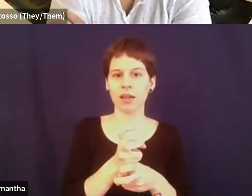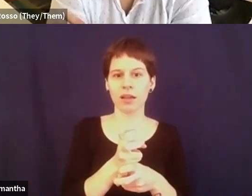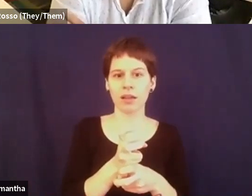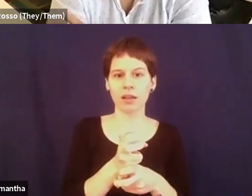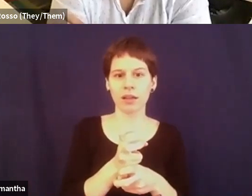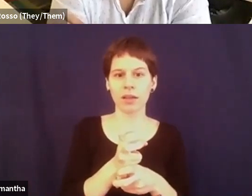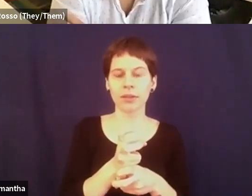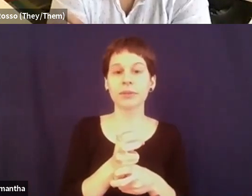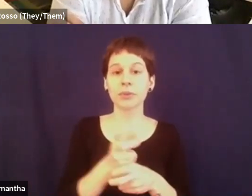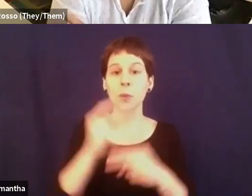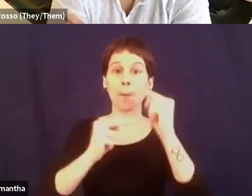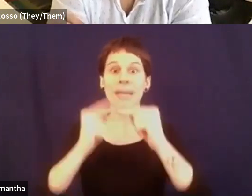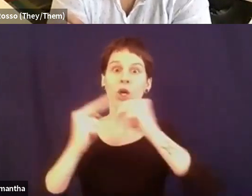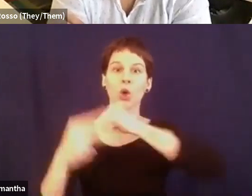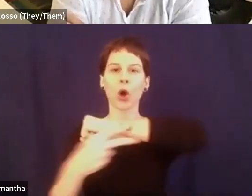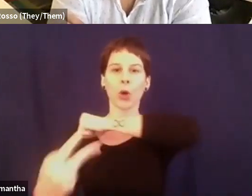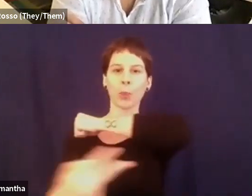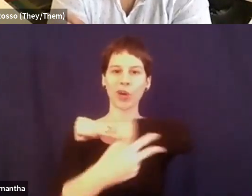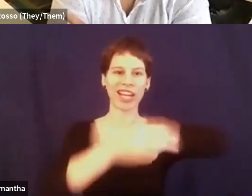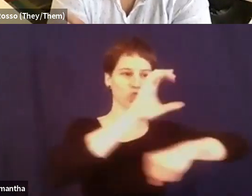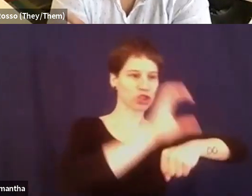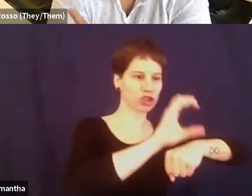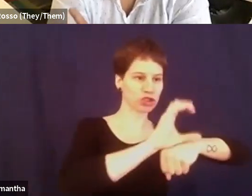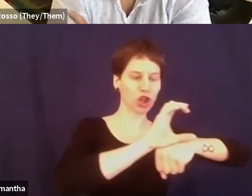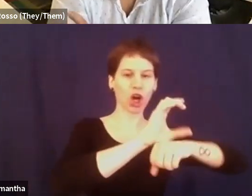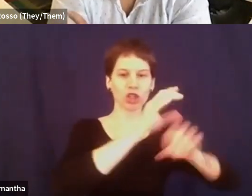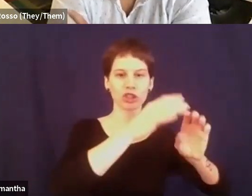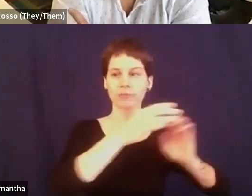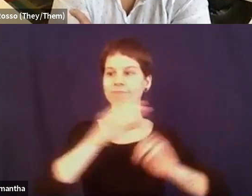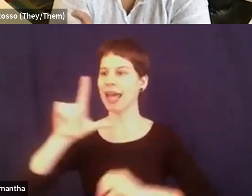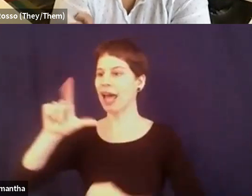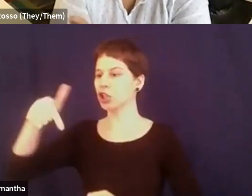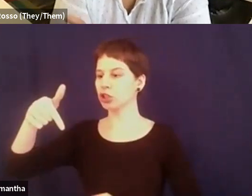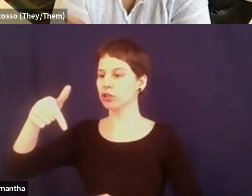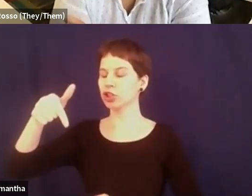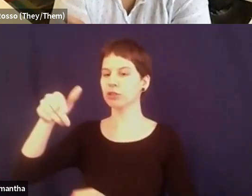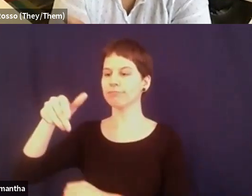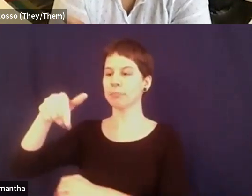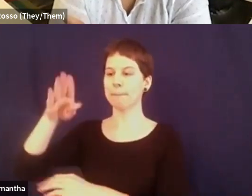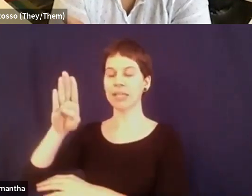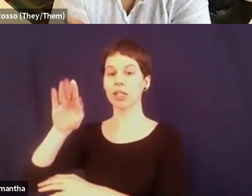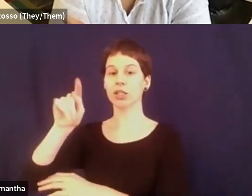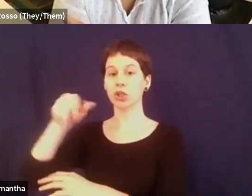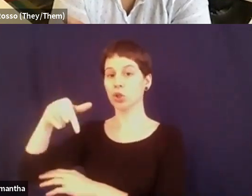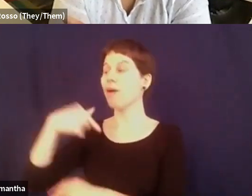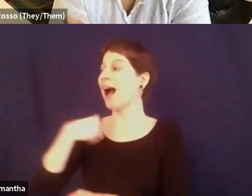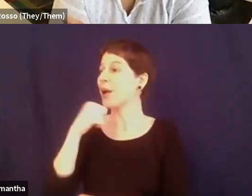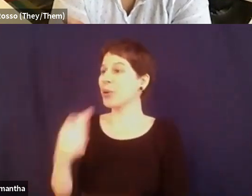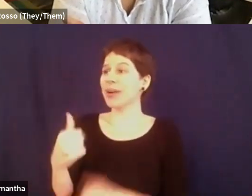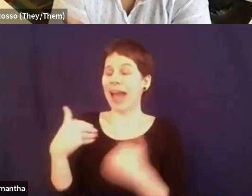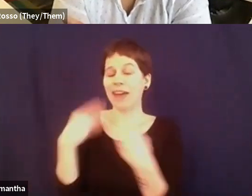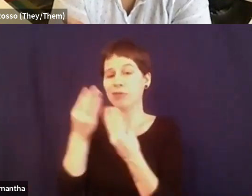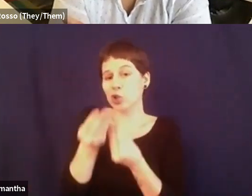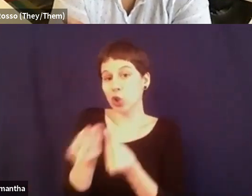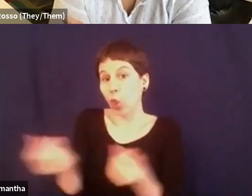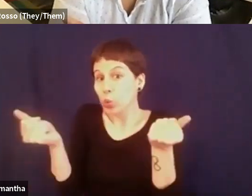build a bridge between those church-based organizations and LGBTQ organizations. I don't have solutions, but that is a